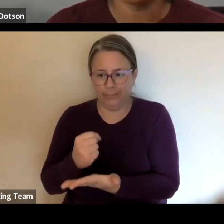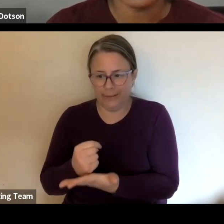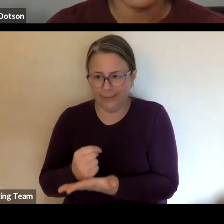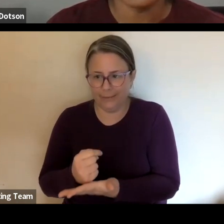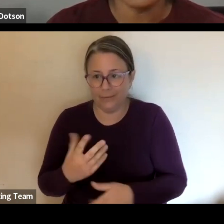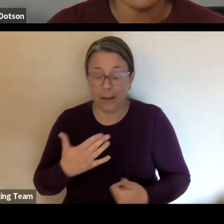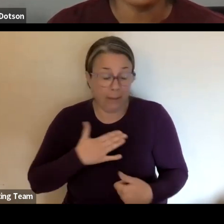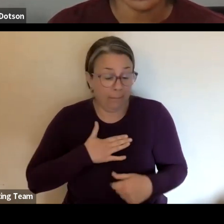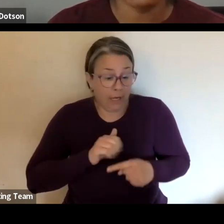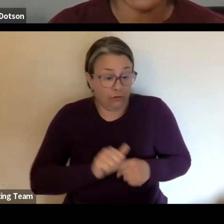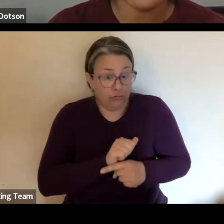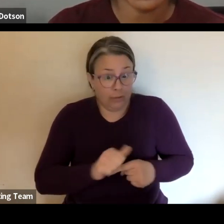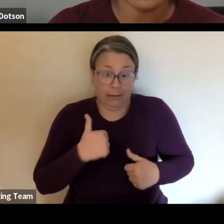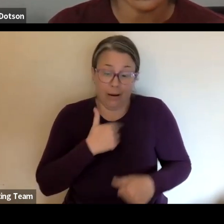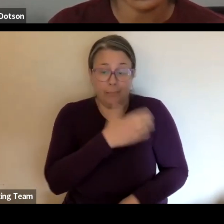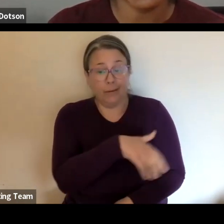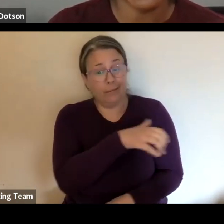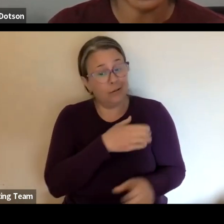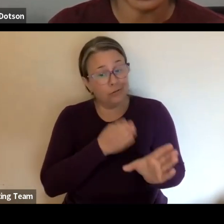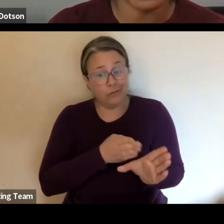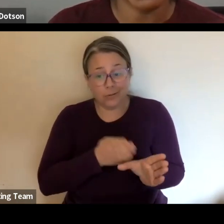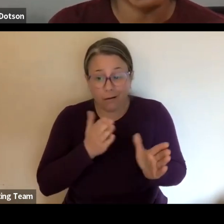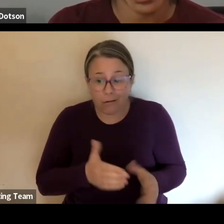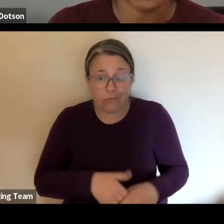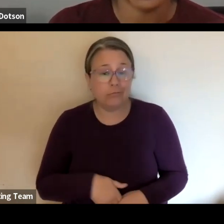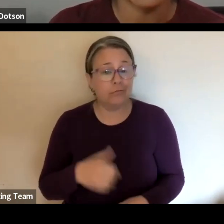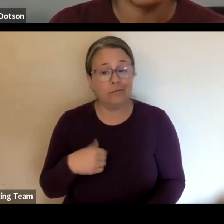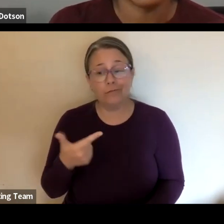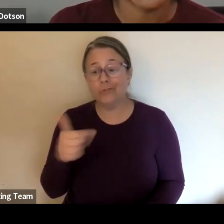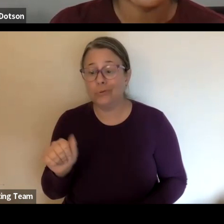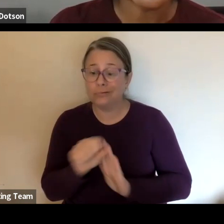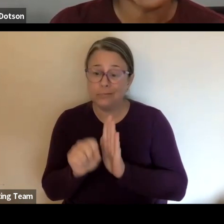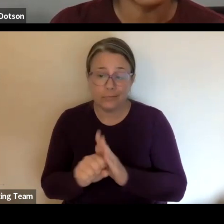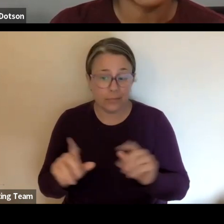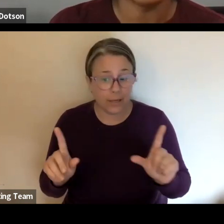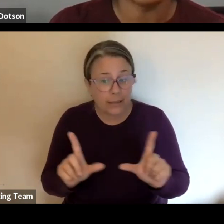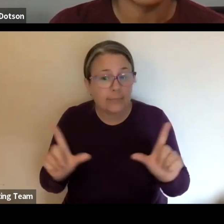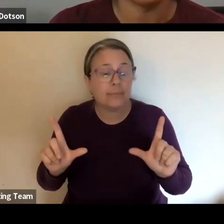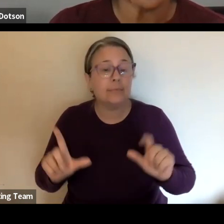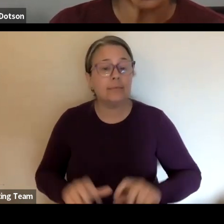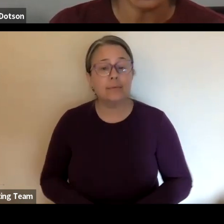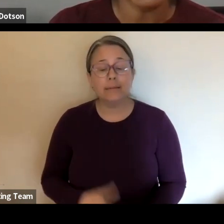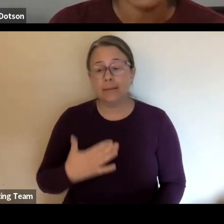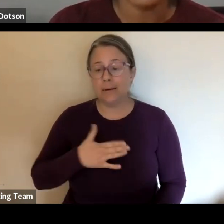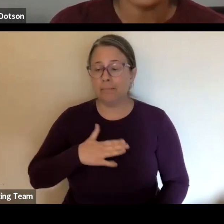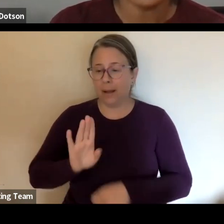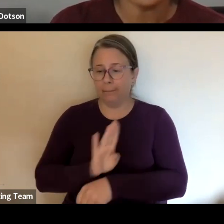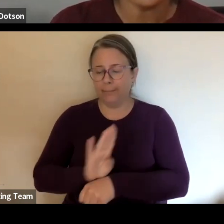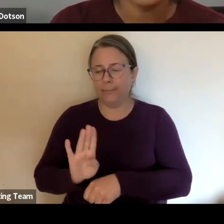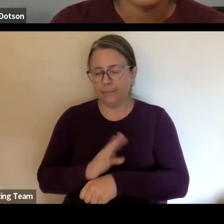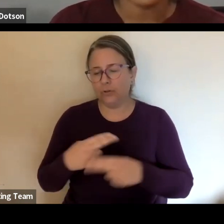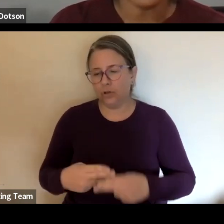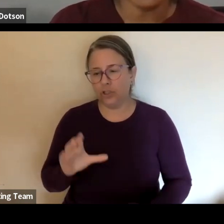state of Georgia. What I do through my business, CerebroFit, is actually assessment